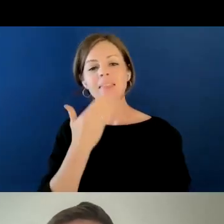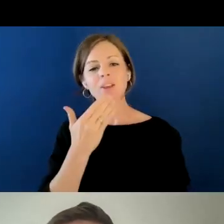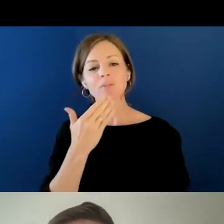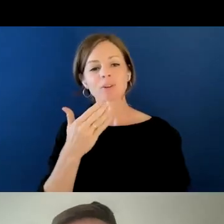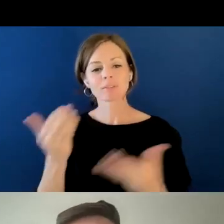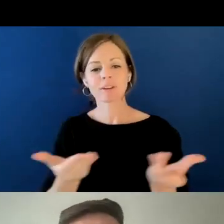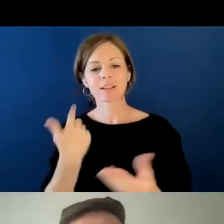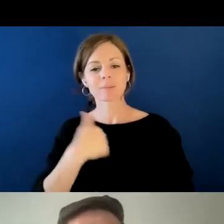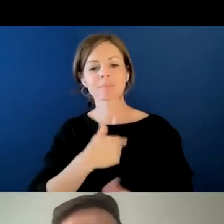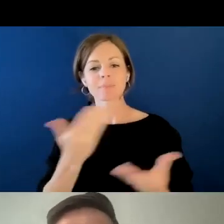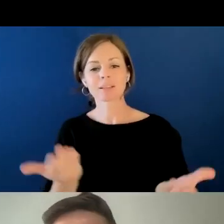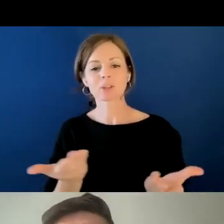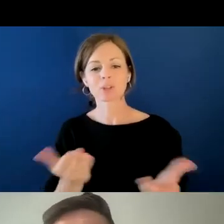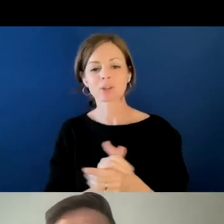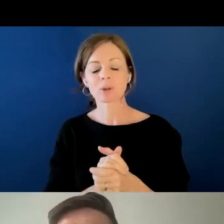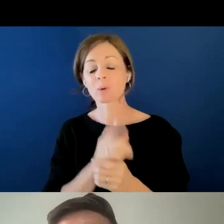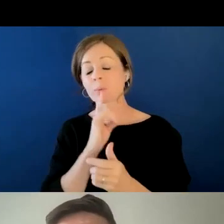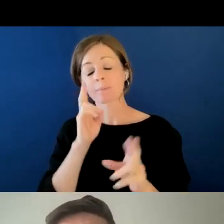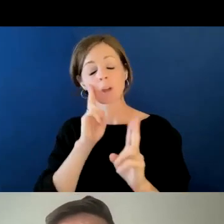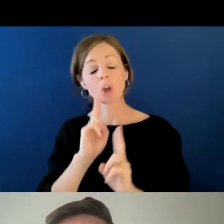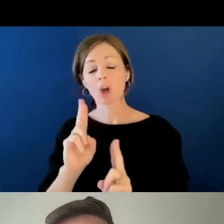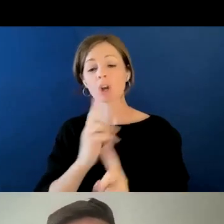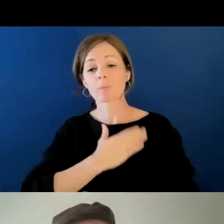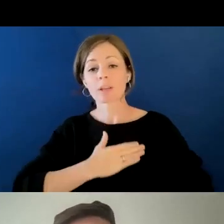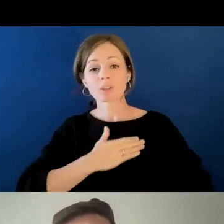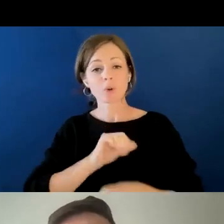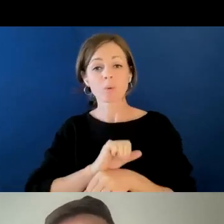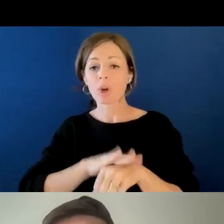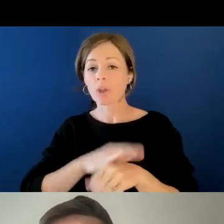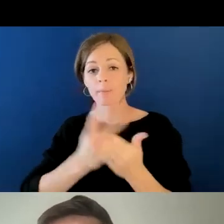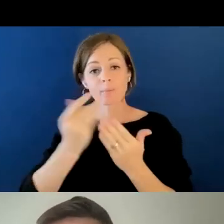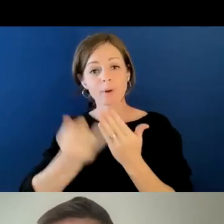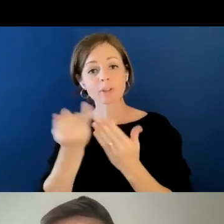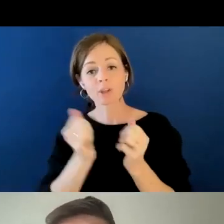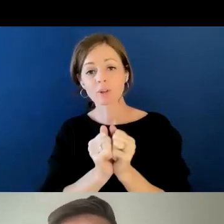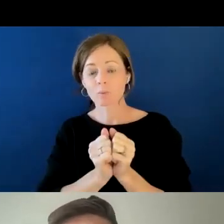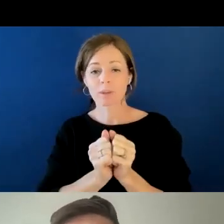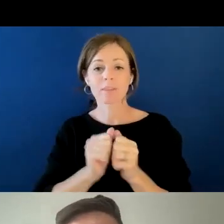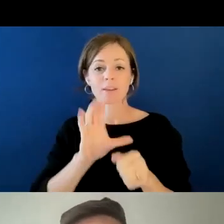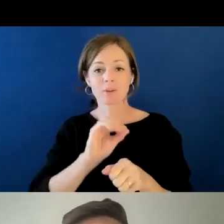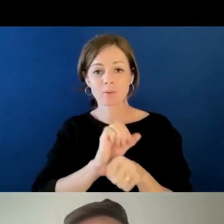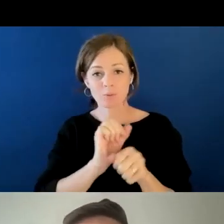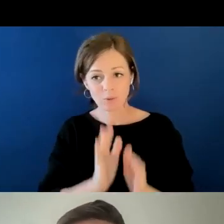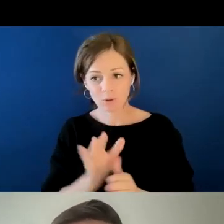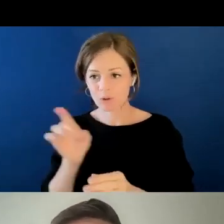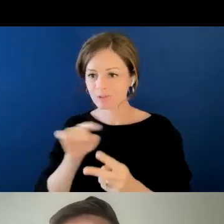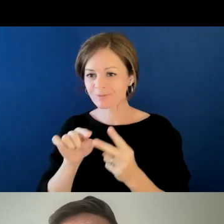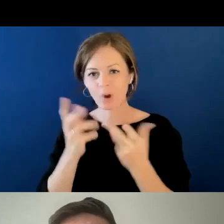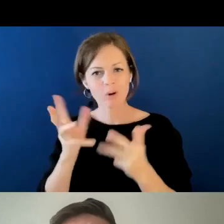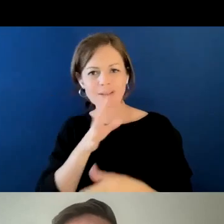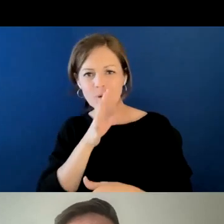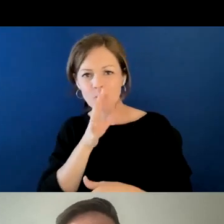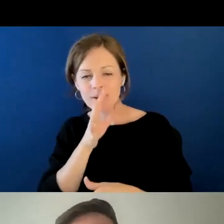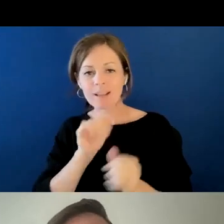it's been a complete honor and pleasure to work on this project with colleagues that have already spoken, Carissa and Liz and all of the